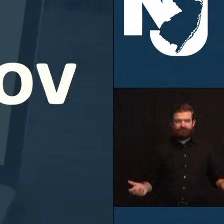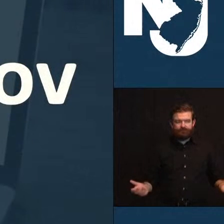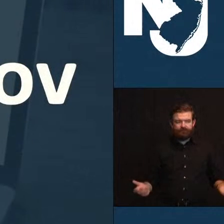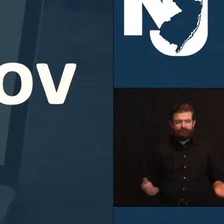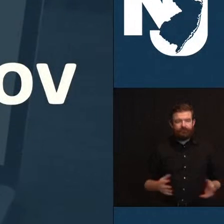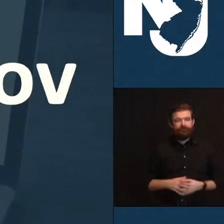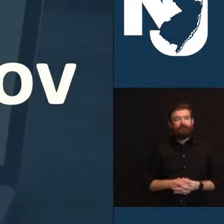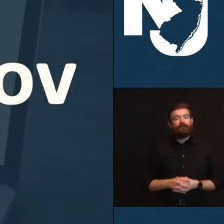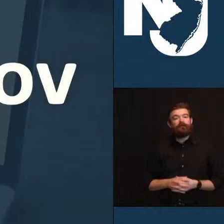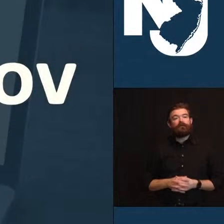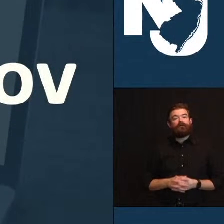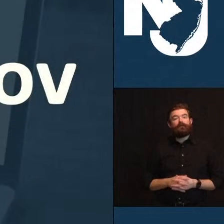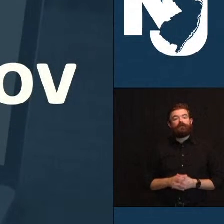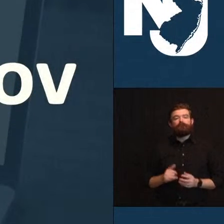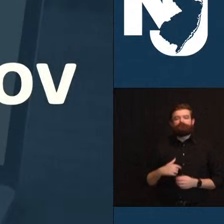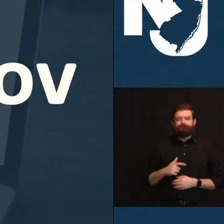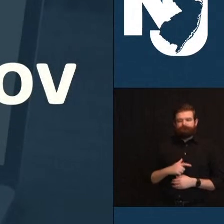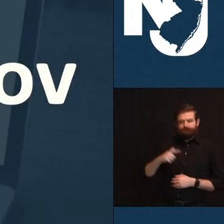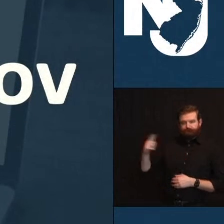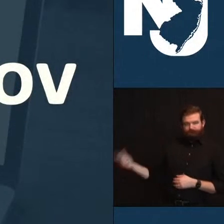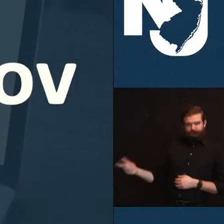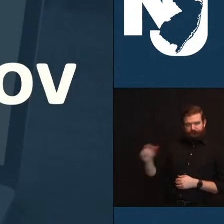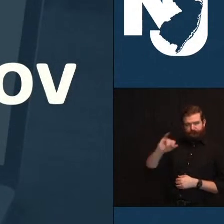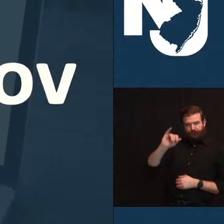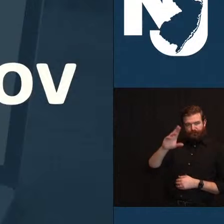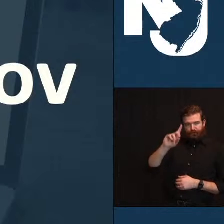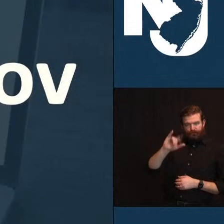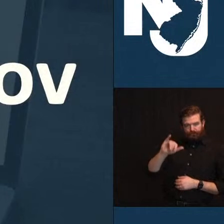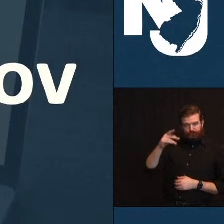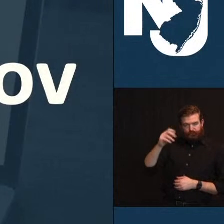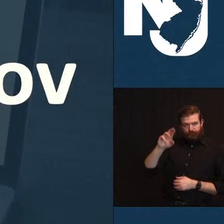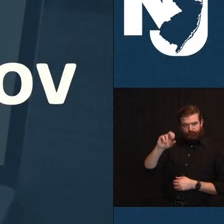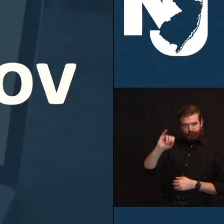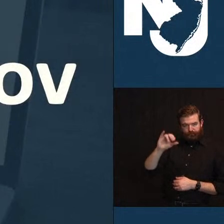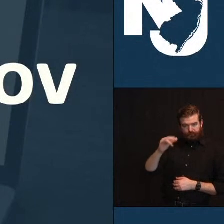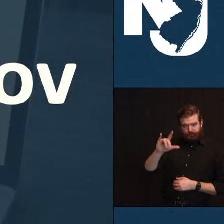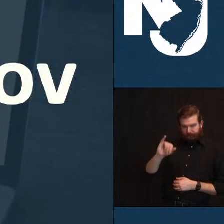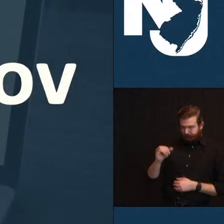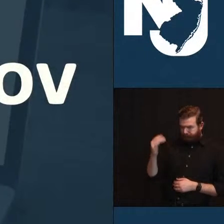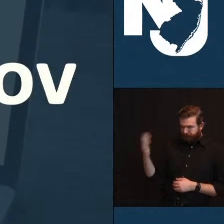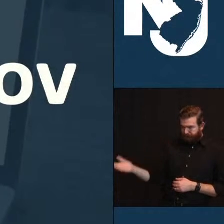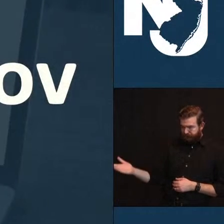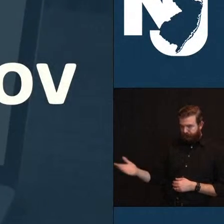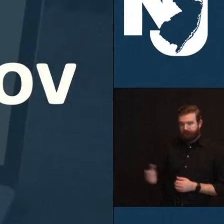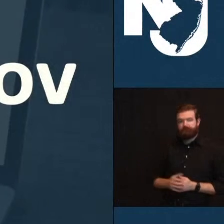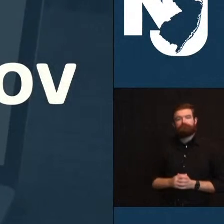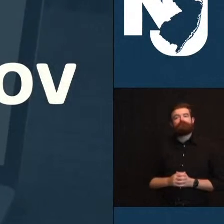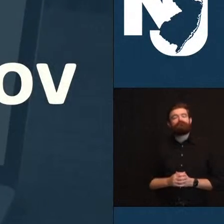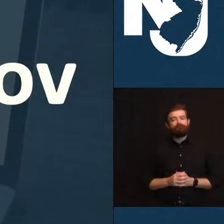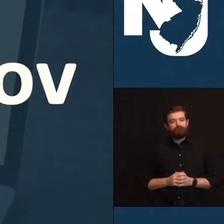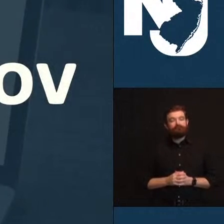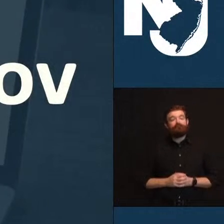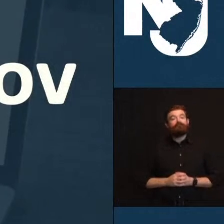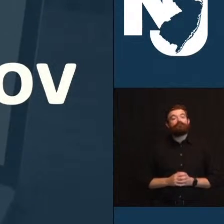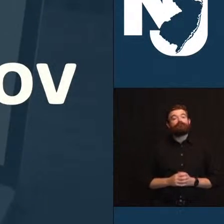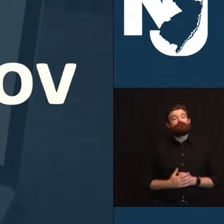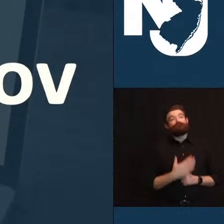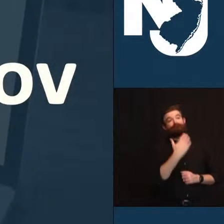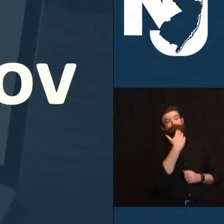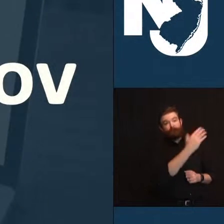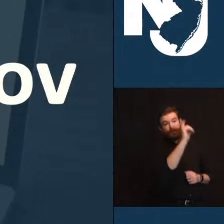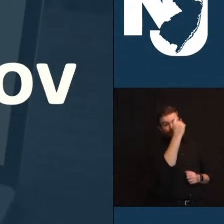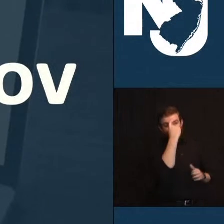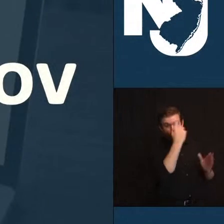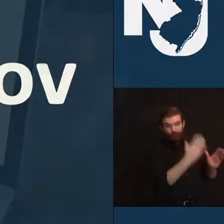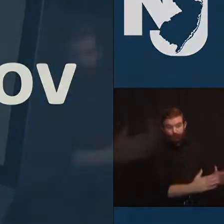my pleasure to introduce the woman on my right who needs no introduction, the Commissioner of the Department of Health, Judy Persichilli. Thank you, Governor, and good